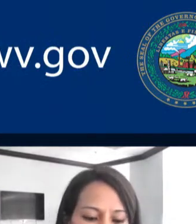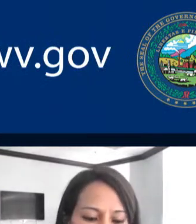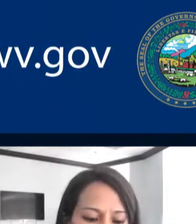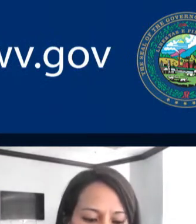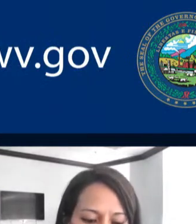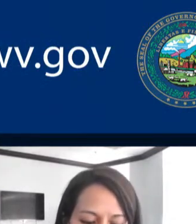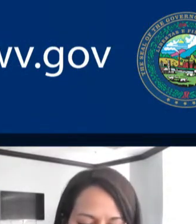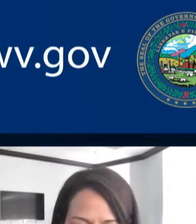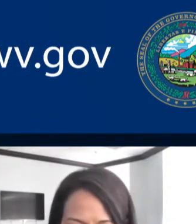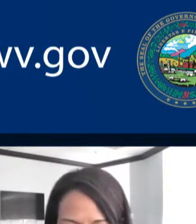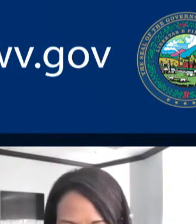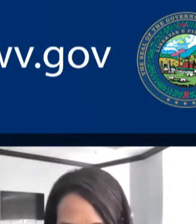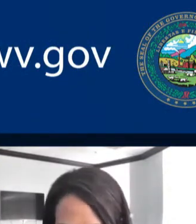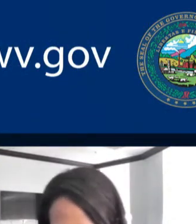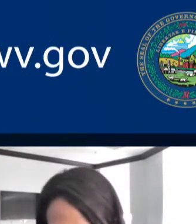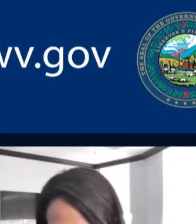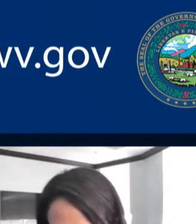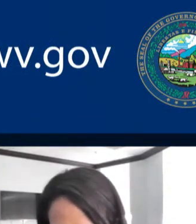Media.